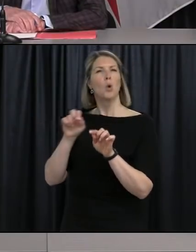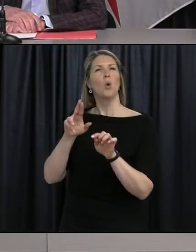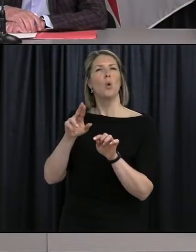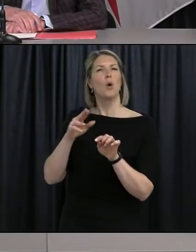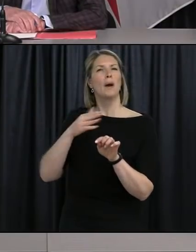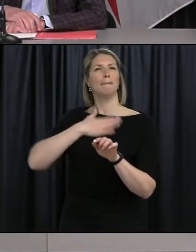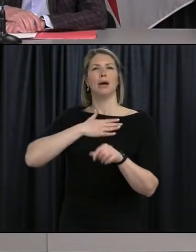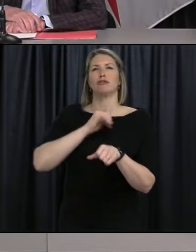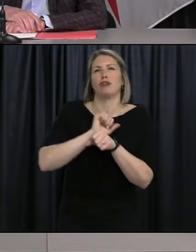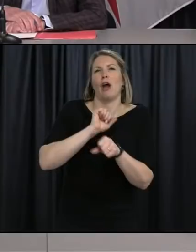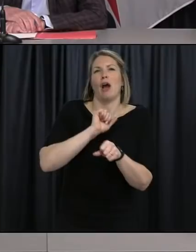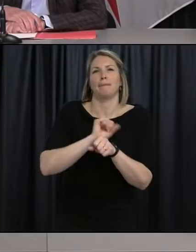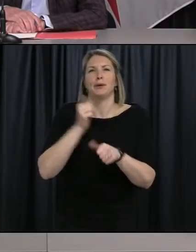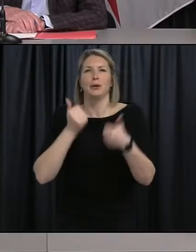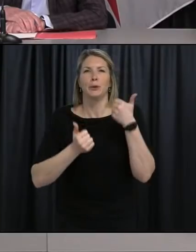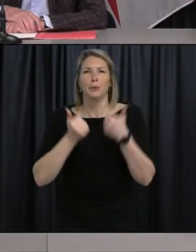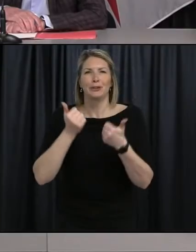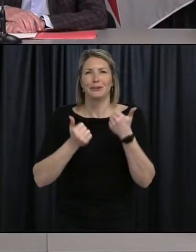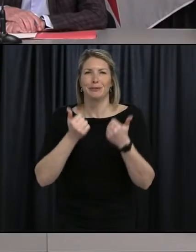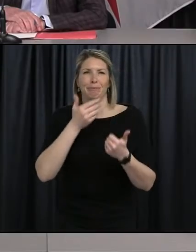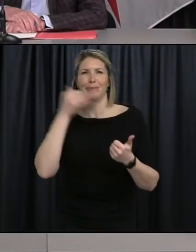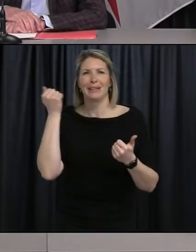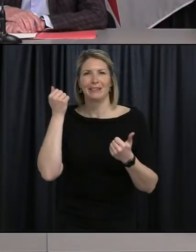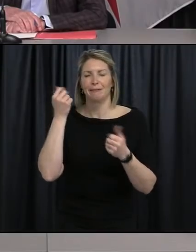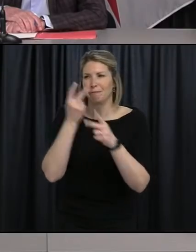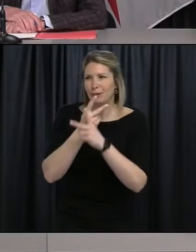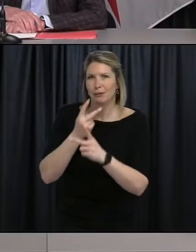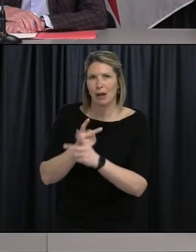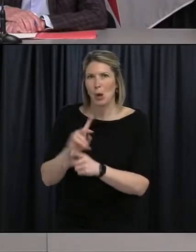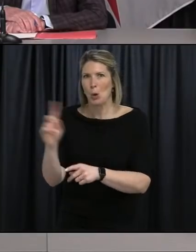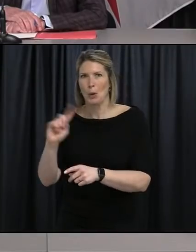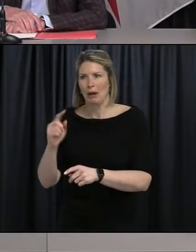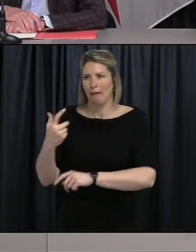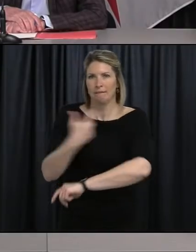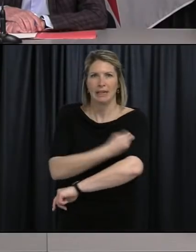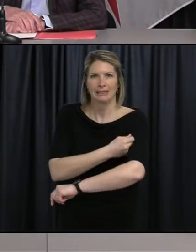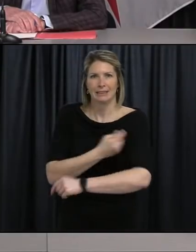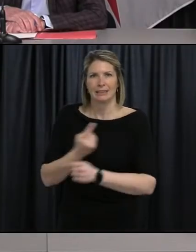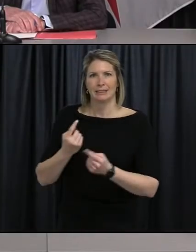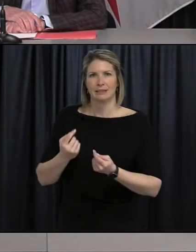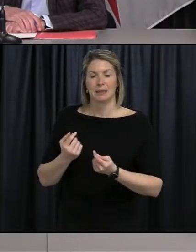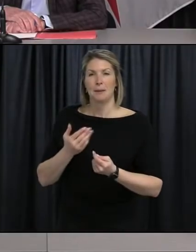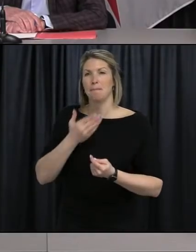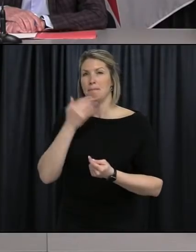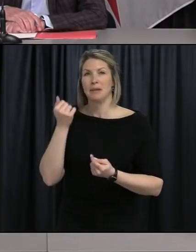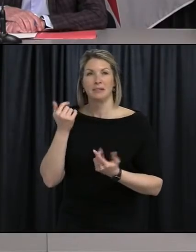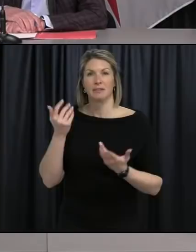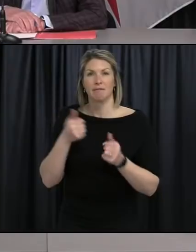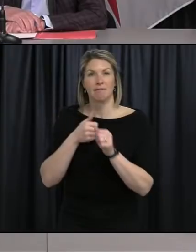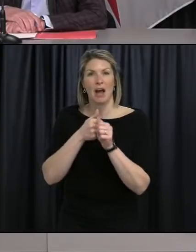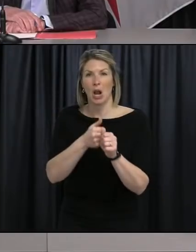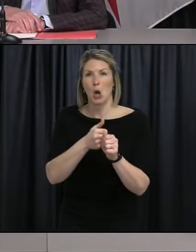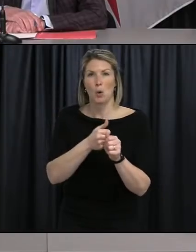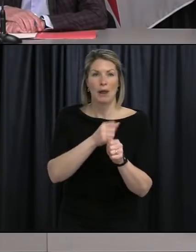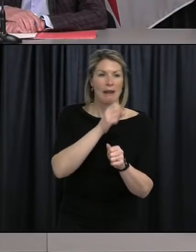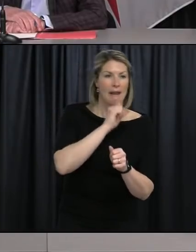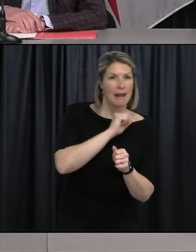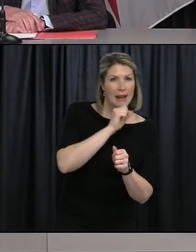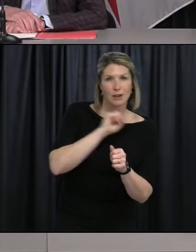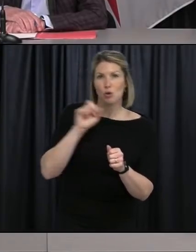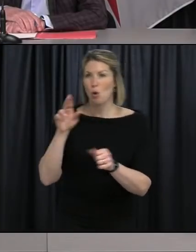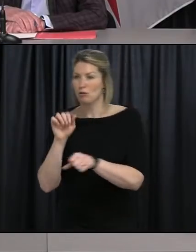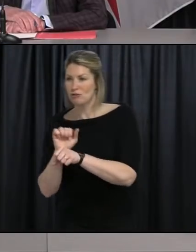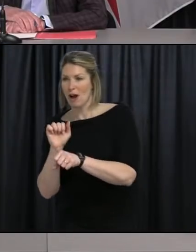So would we get a clearer picture if we just went by segment of population by age? It's kind of a combination, I think,